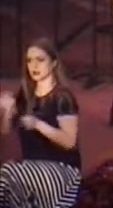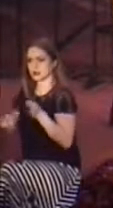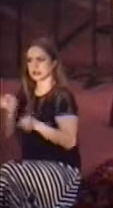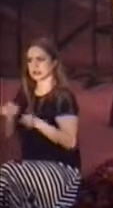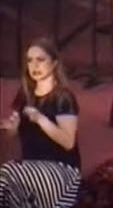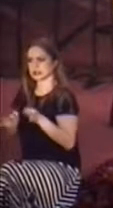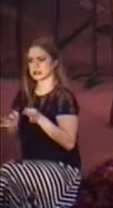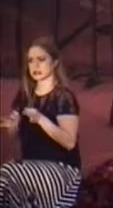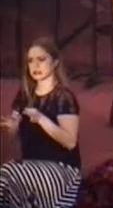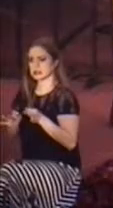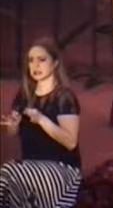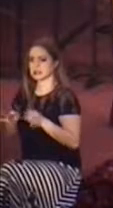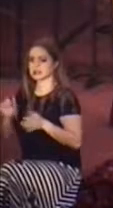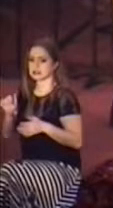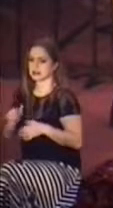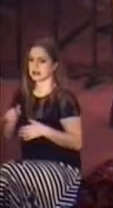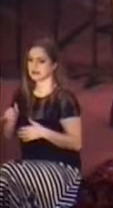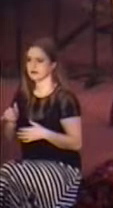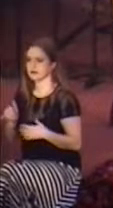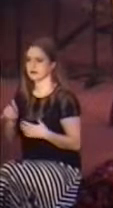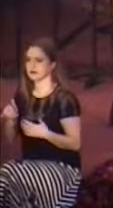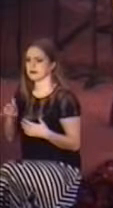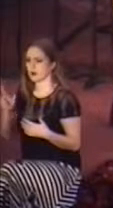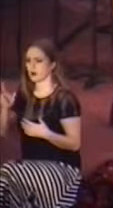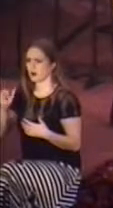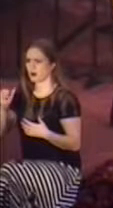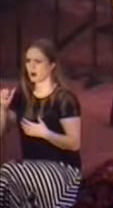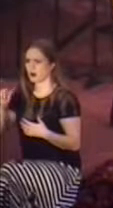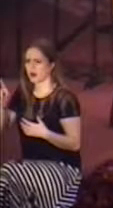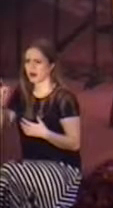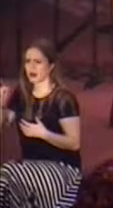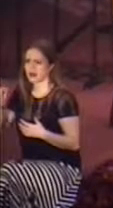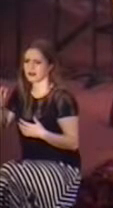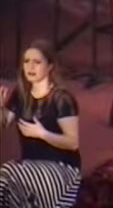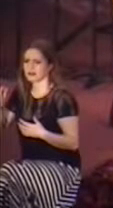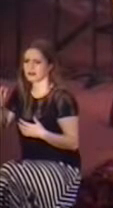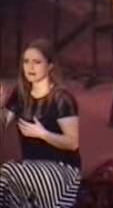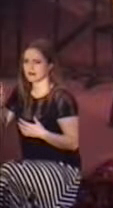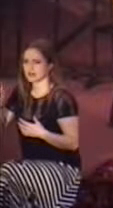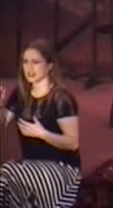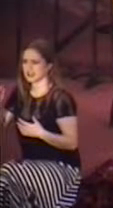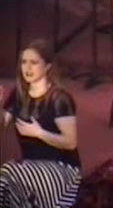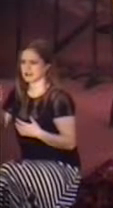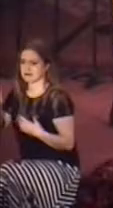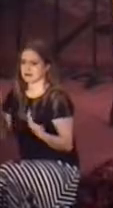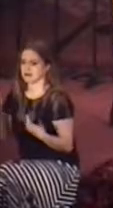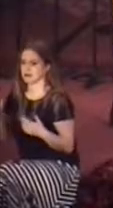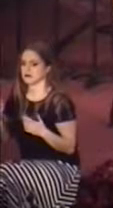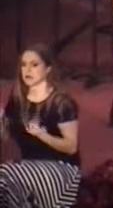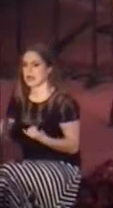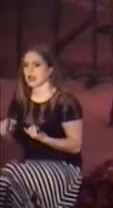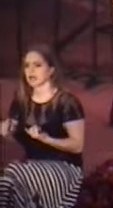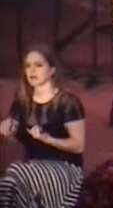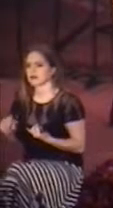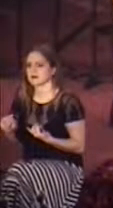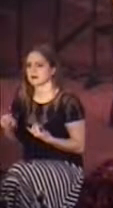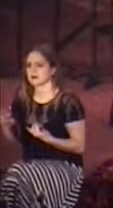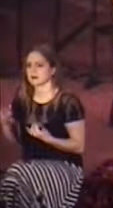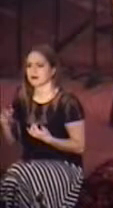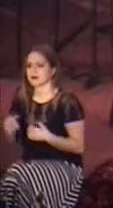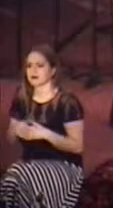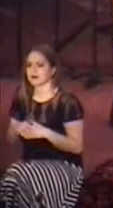And that's a really relevant thing today that's going on in our society. Now, I don't want to go into it too much, but it's sort of a definition of that. It's misleading